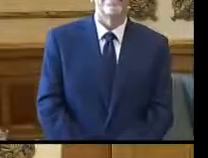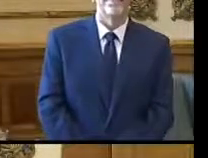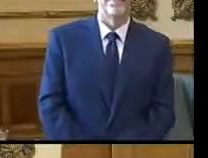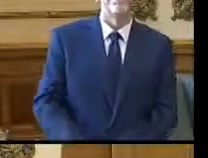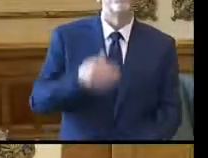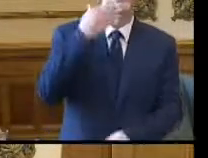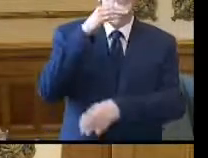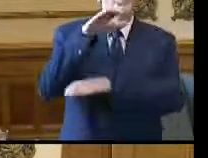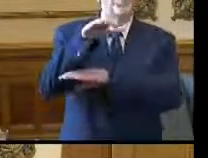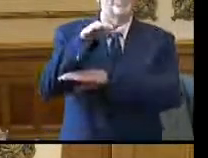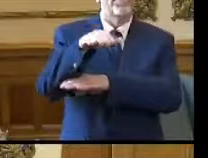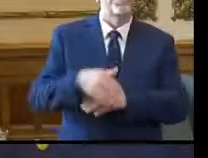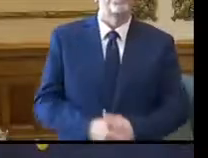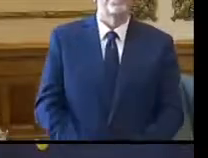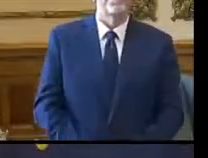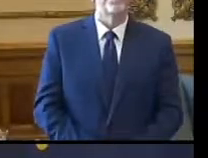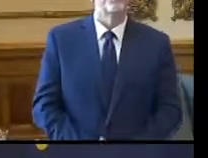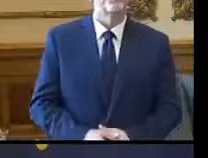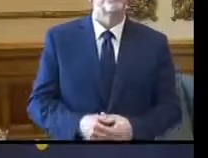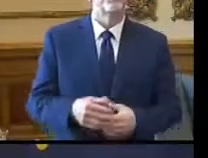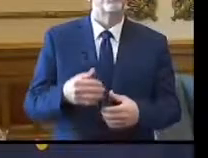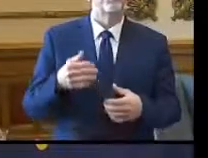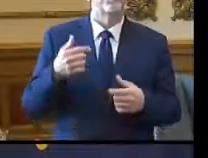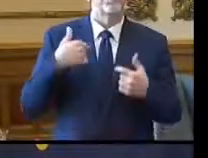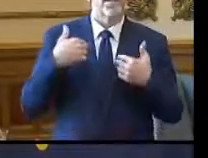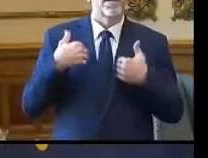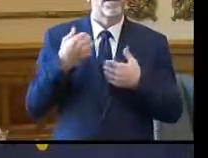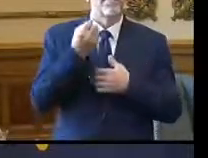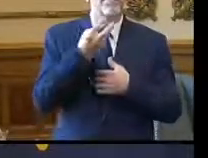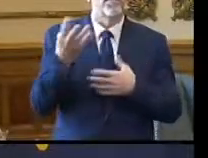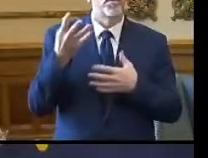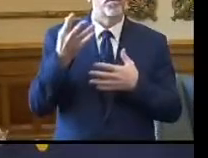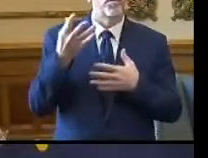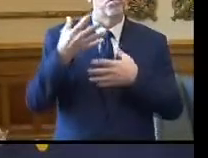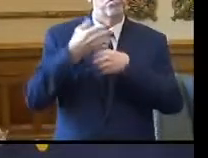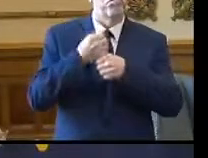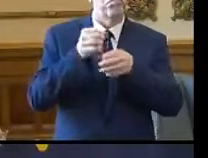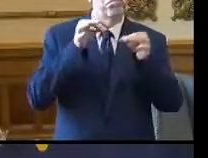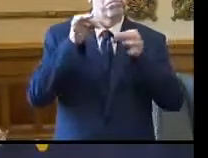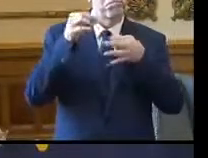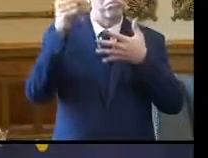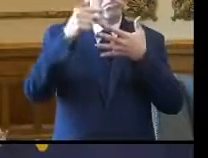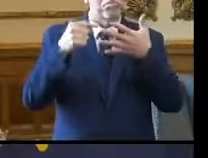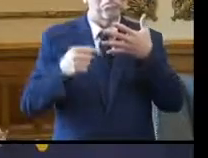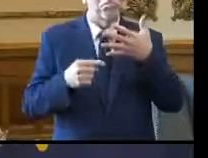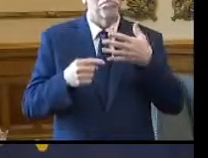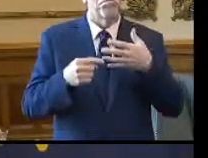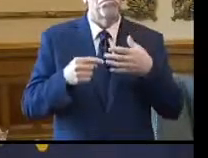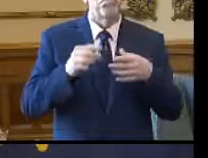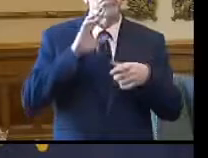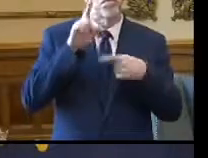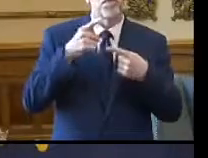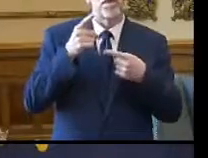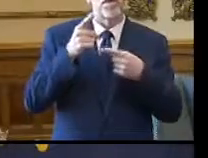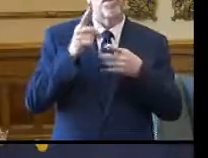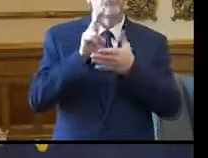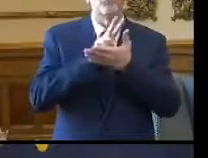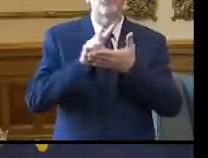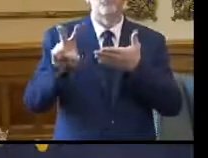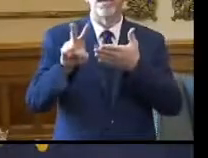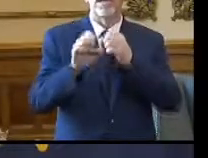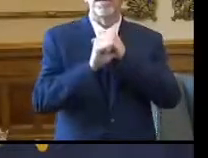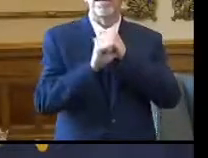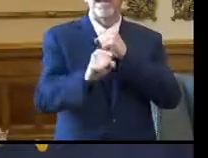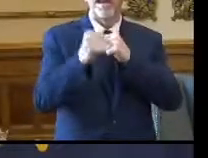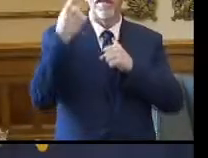Good afternoon. I have a few highlights regarding the 2-week extension of the